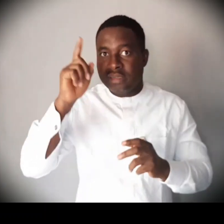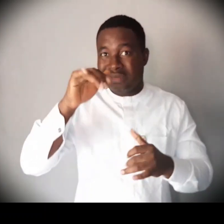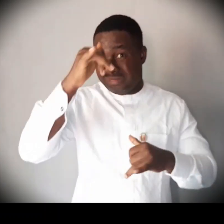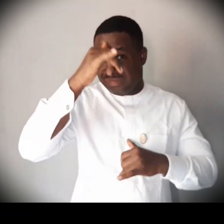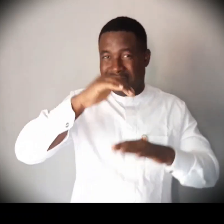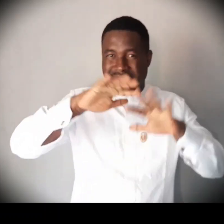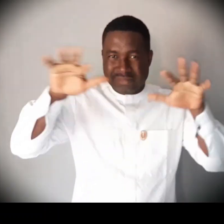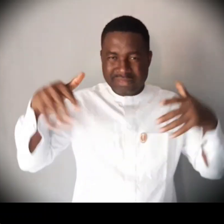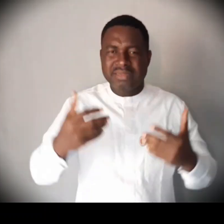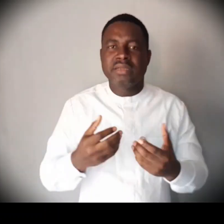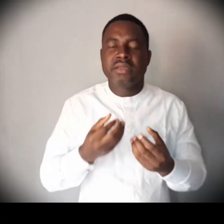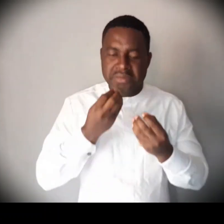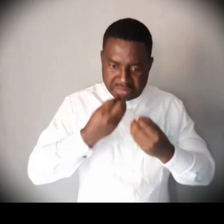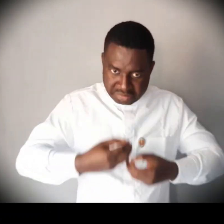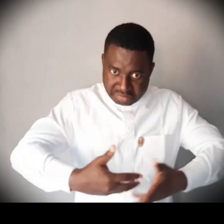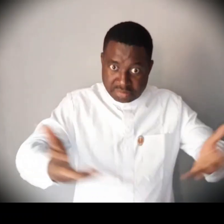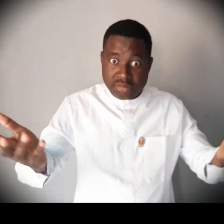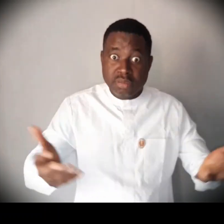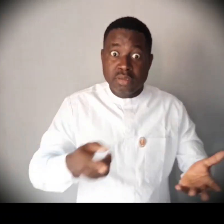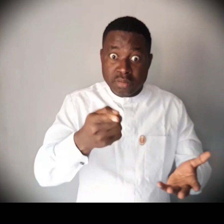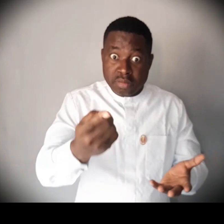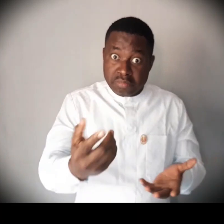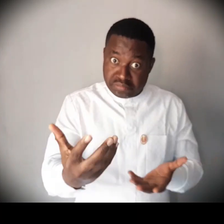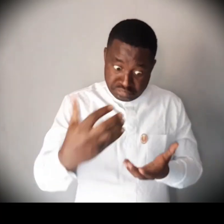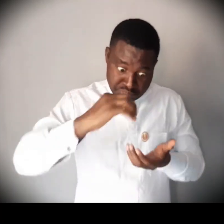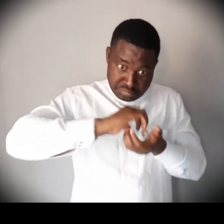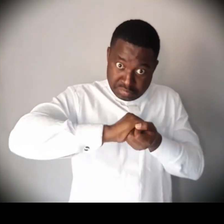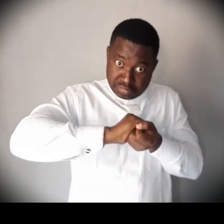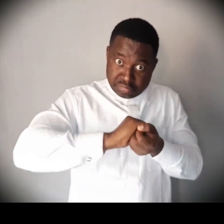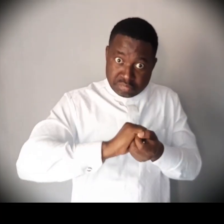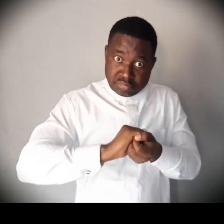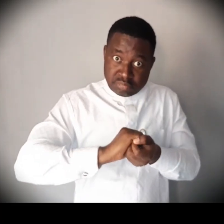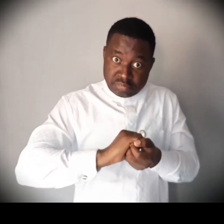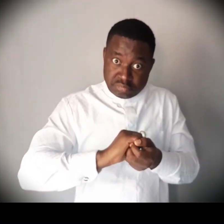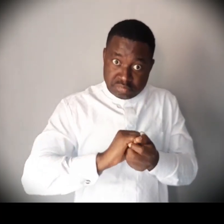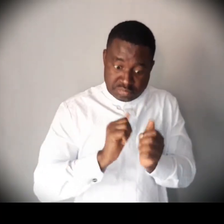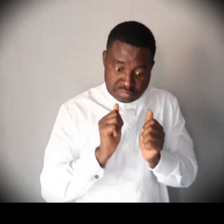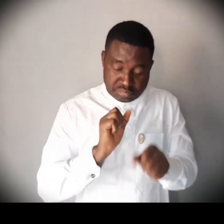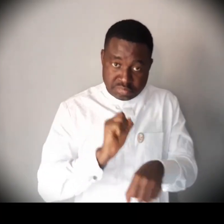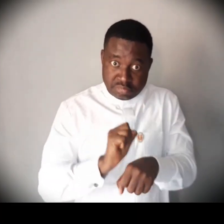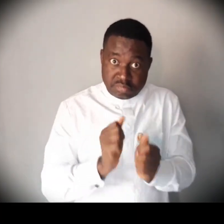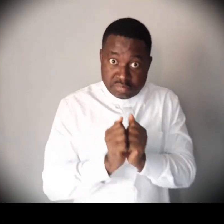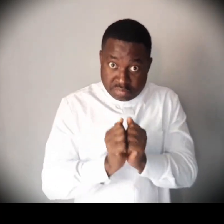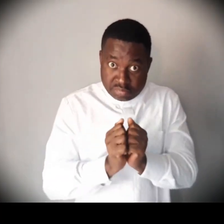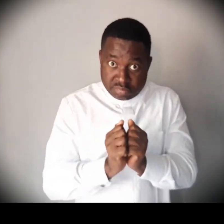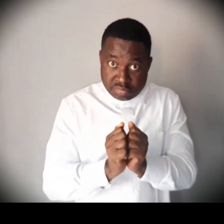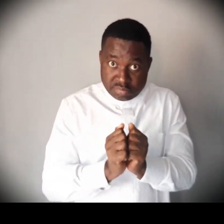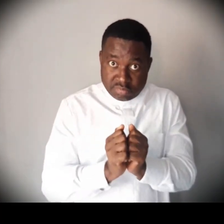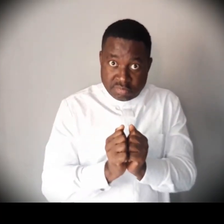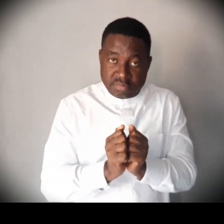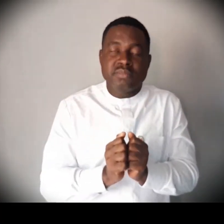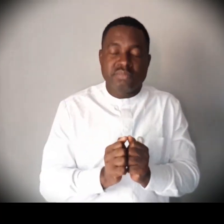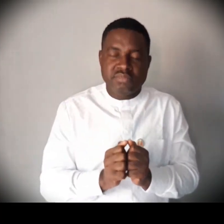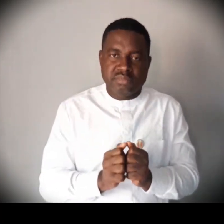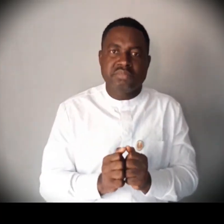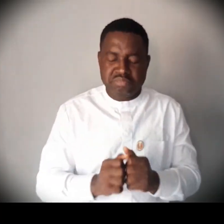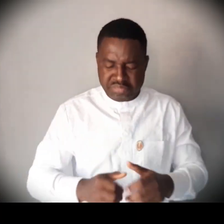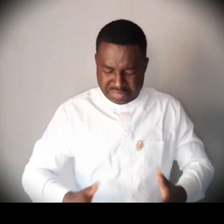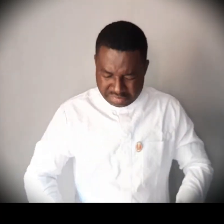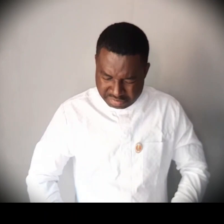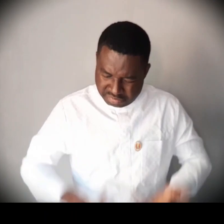for people to work together in developing policy that supports the